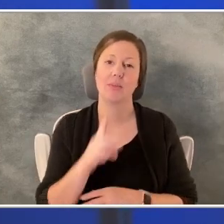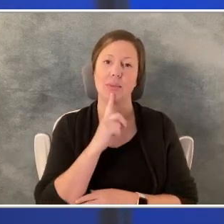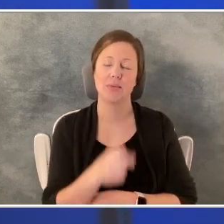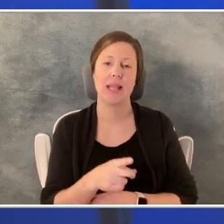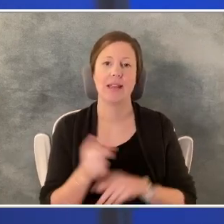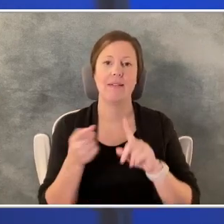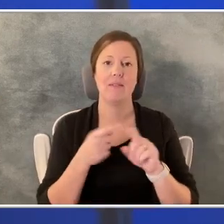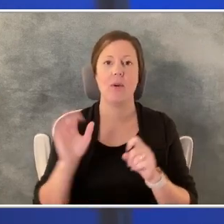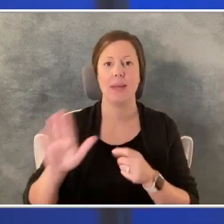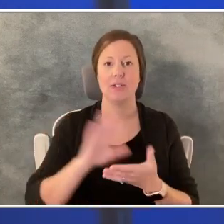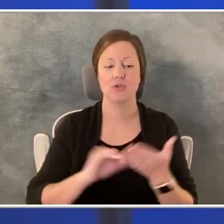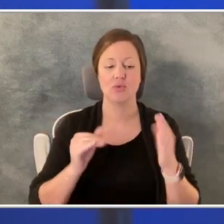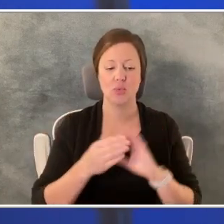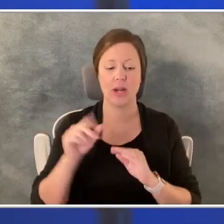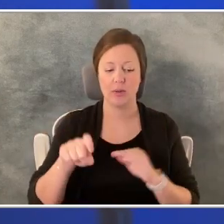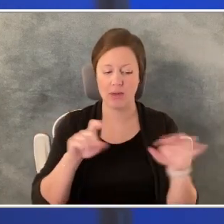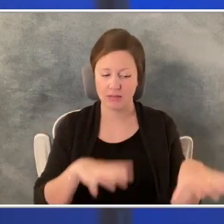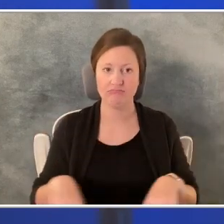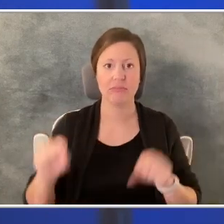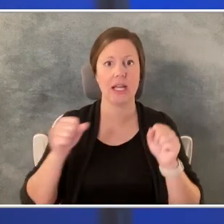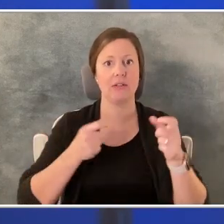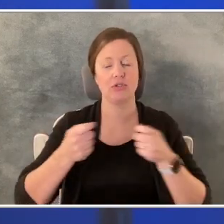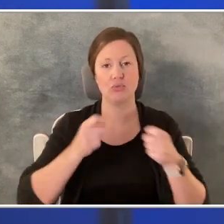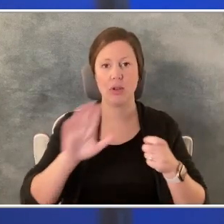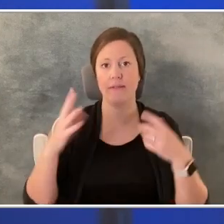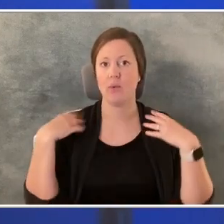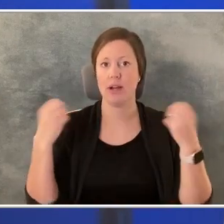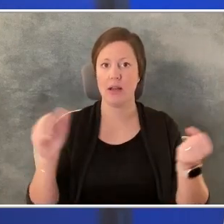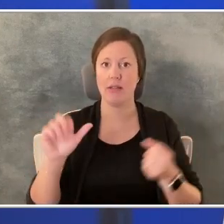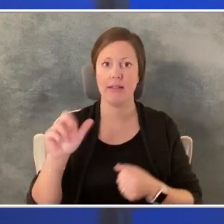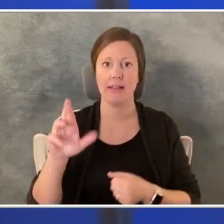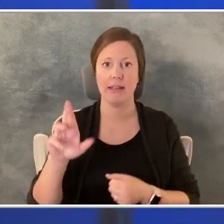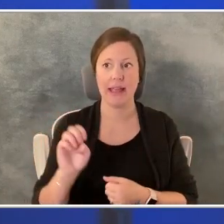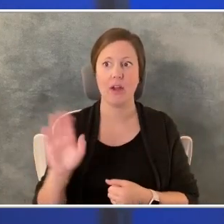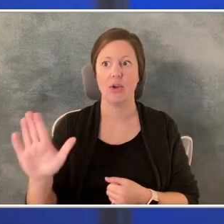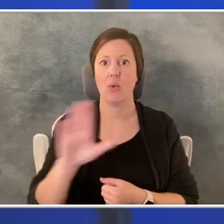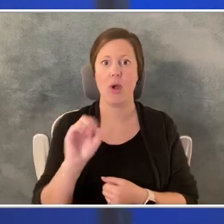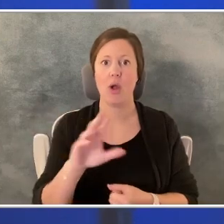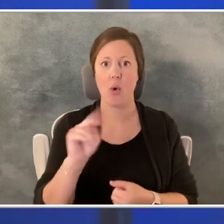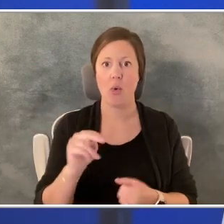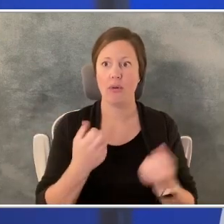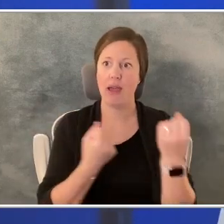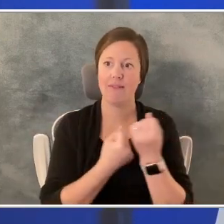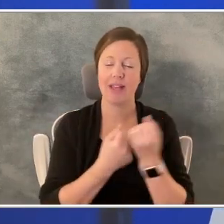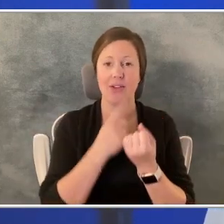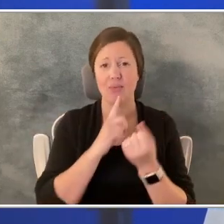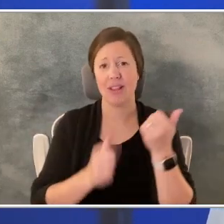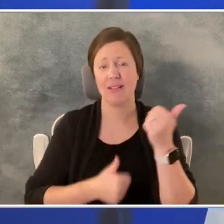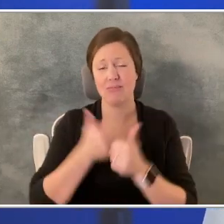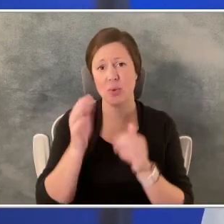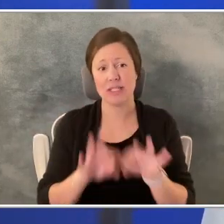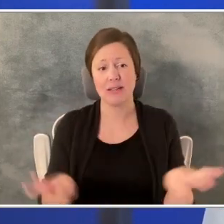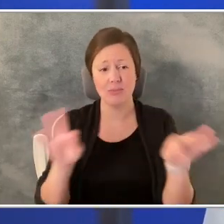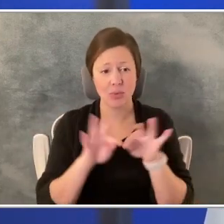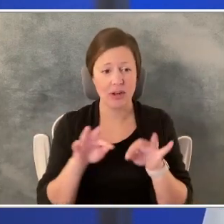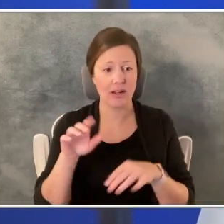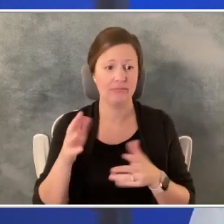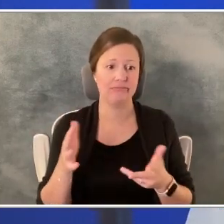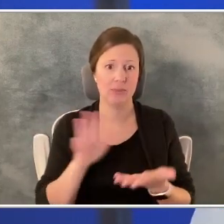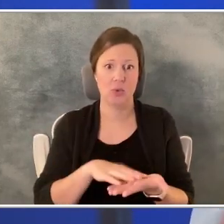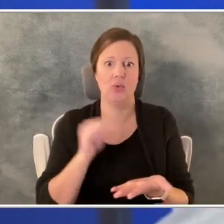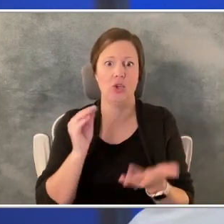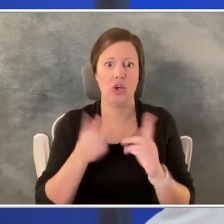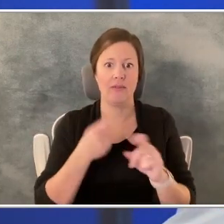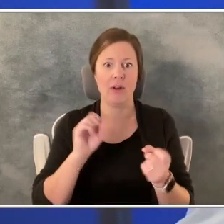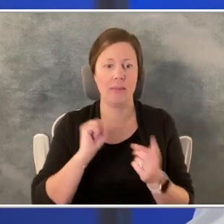taking charge of your health care, being your own best advocate. I think that's the most important thing to take from this.